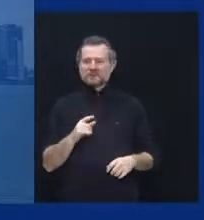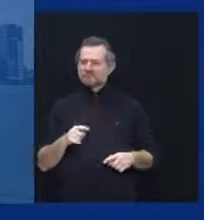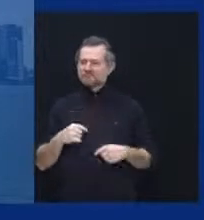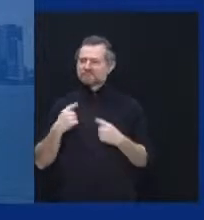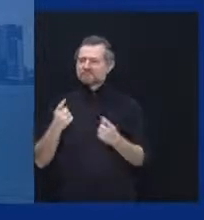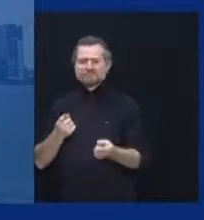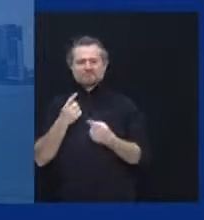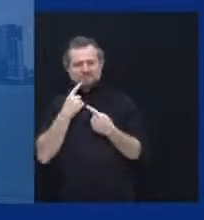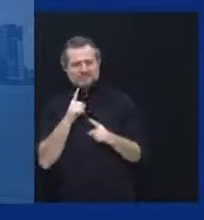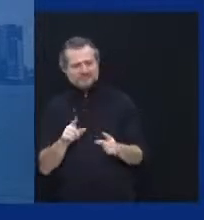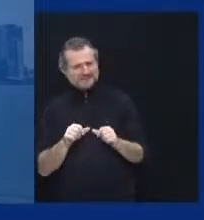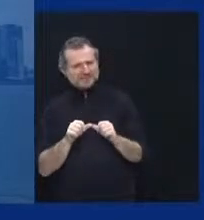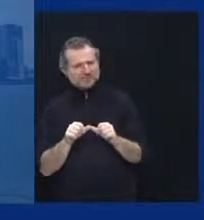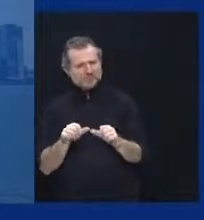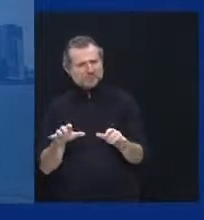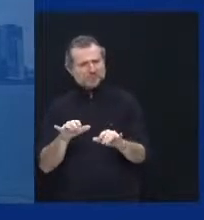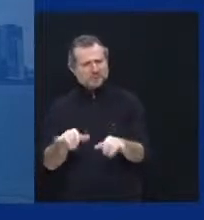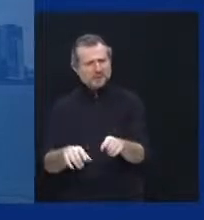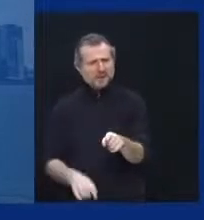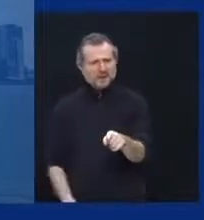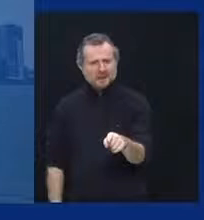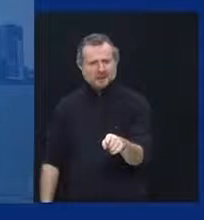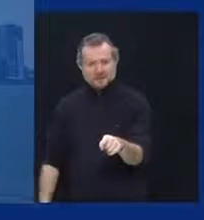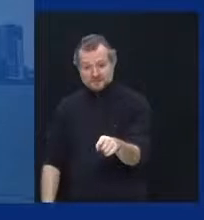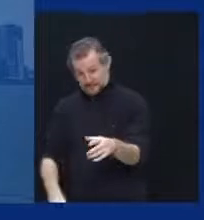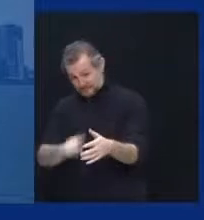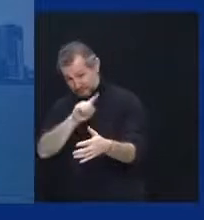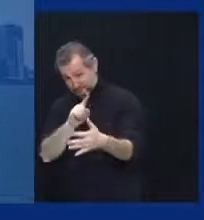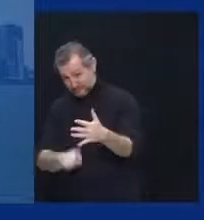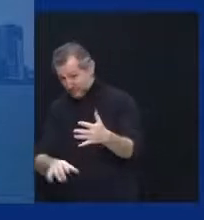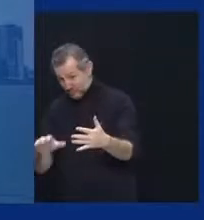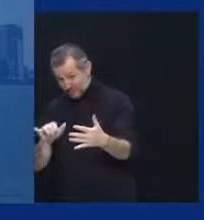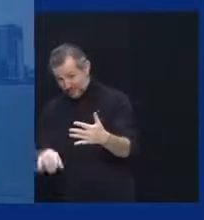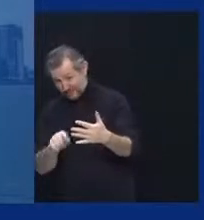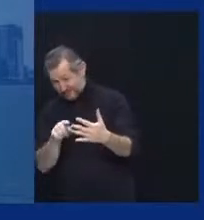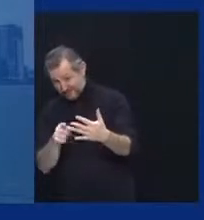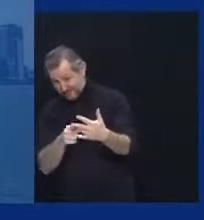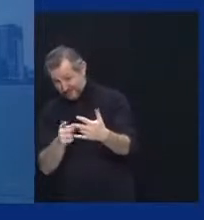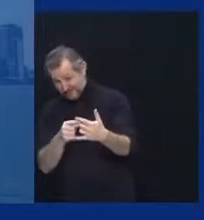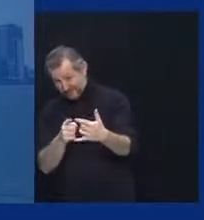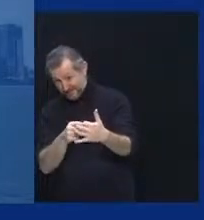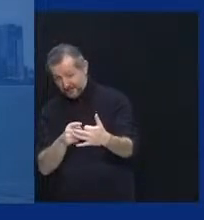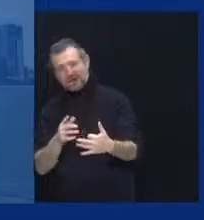And when you don't see that, speak up. Speak up.